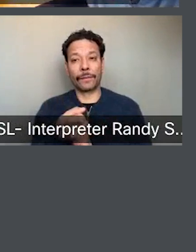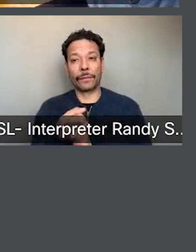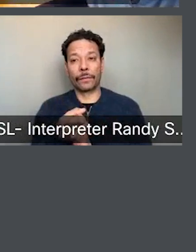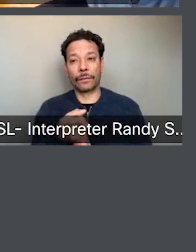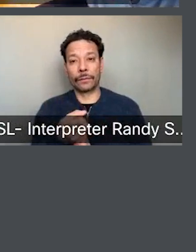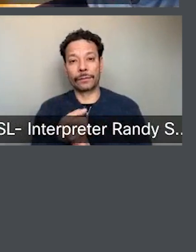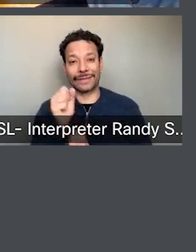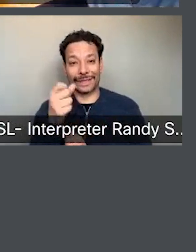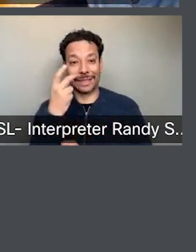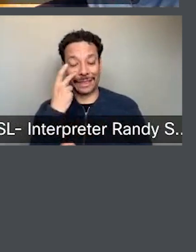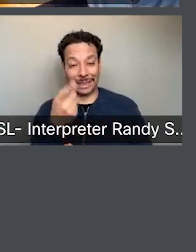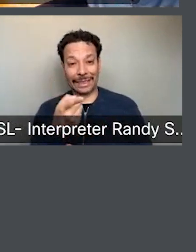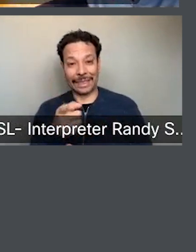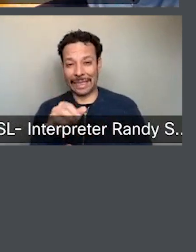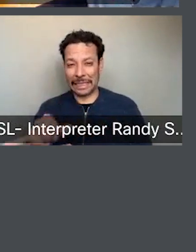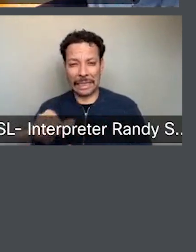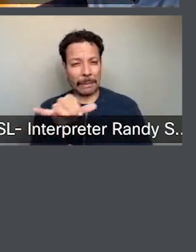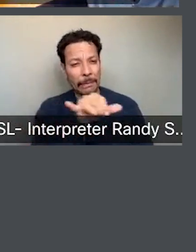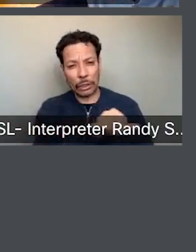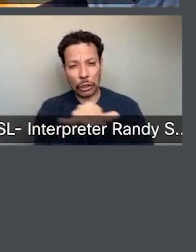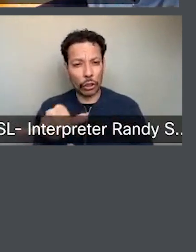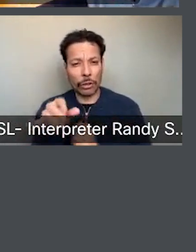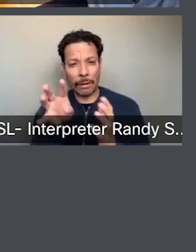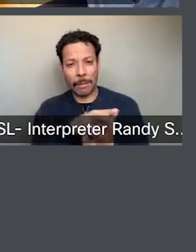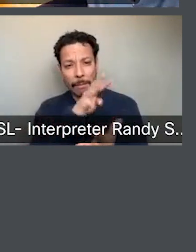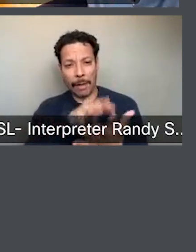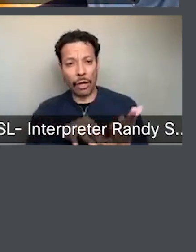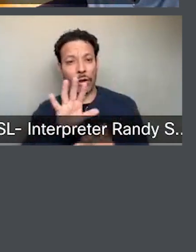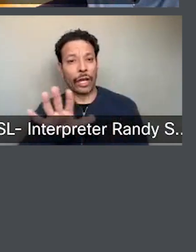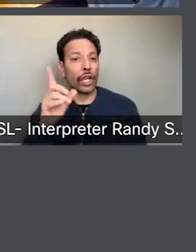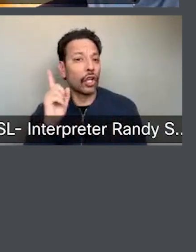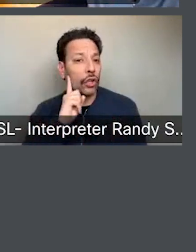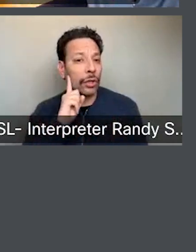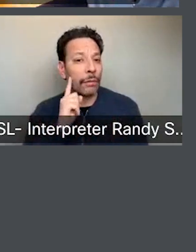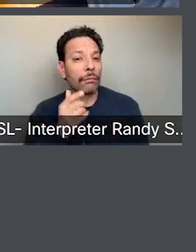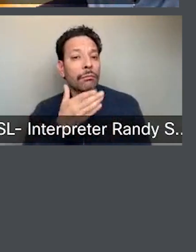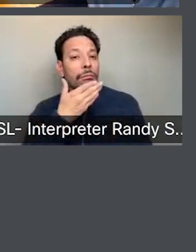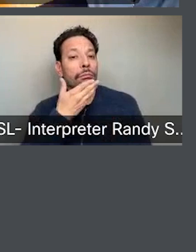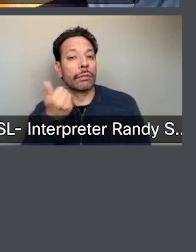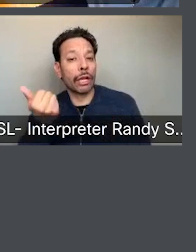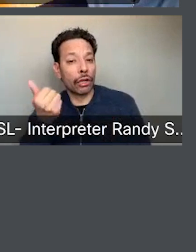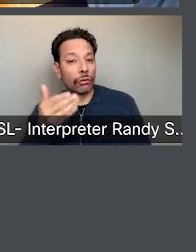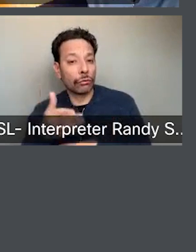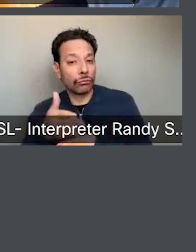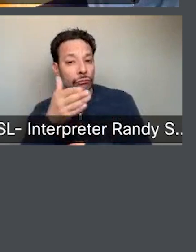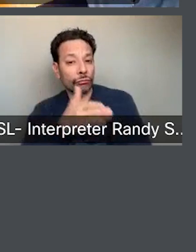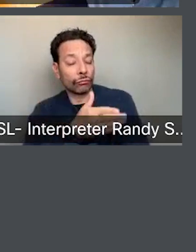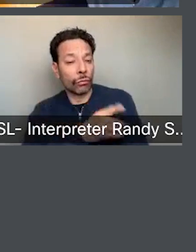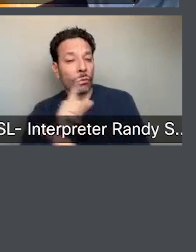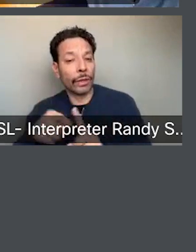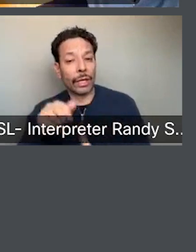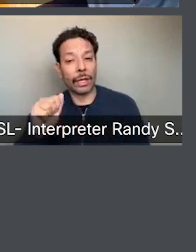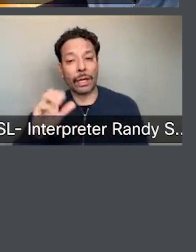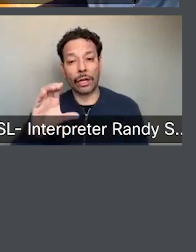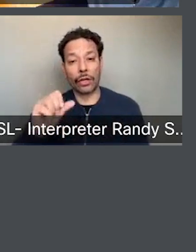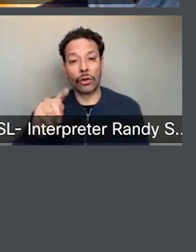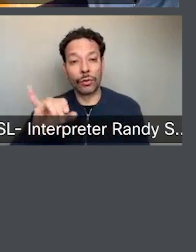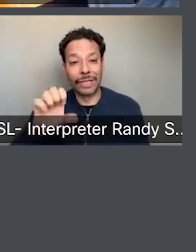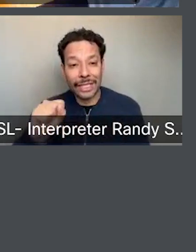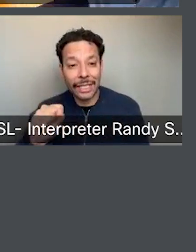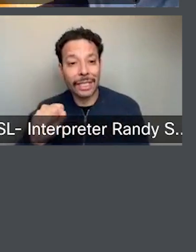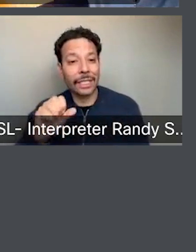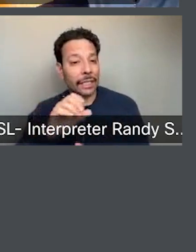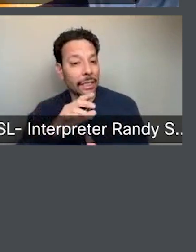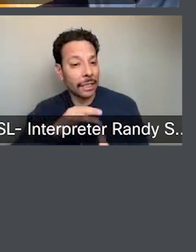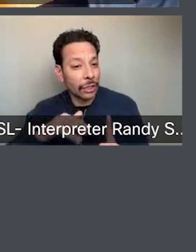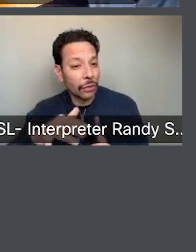you can see a similar pattern to their hearing. It gets better as the acoustic conditions get better in terms of their understanding, but